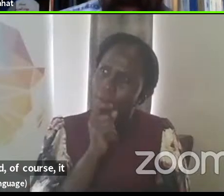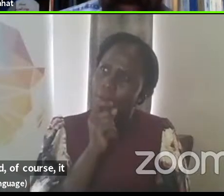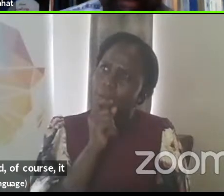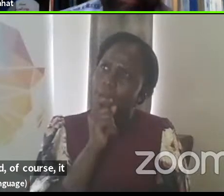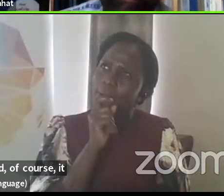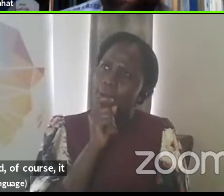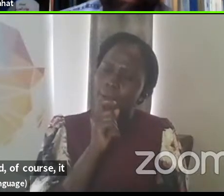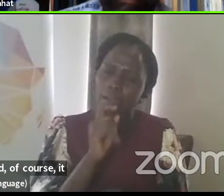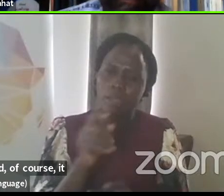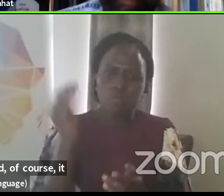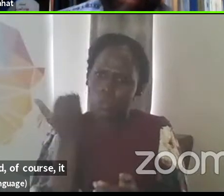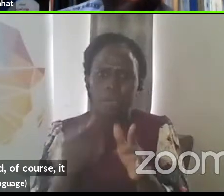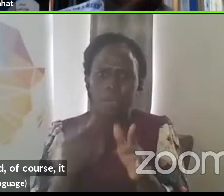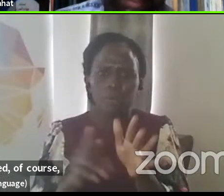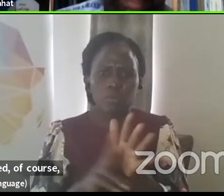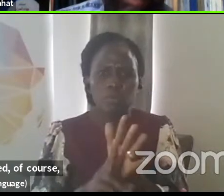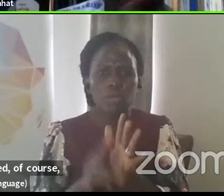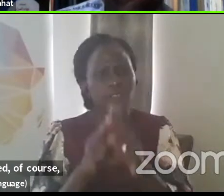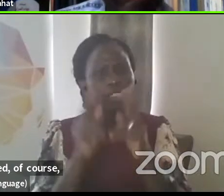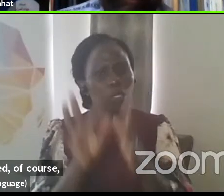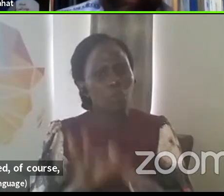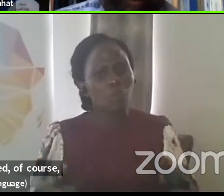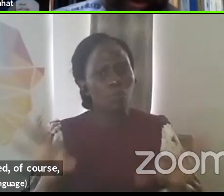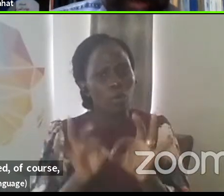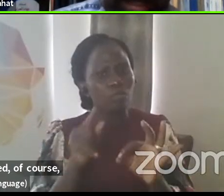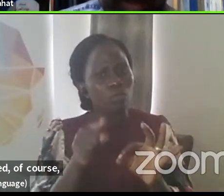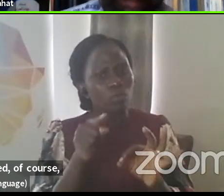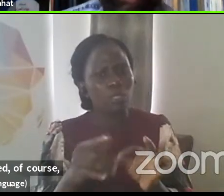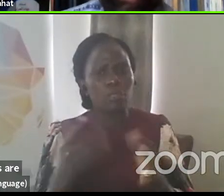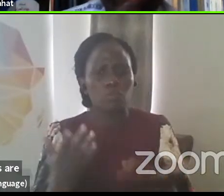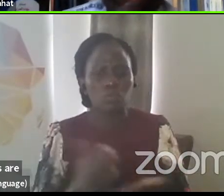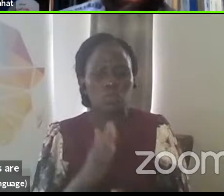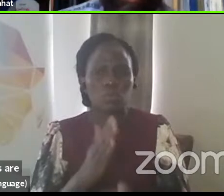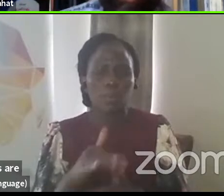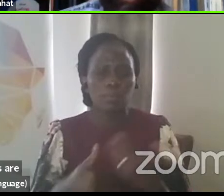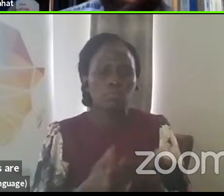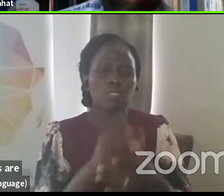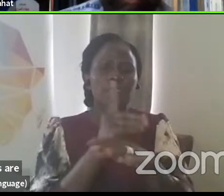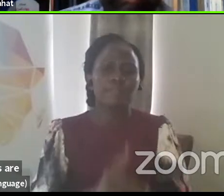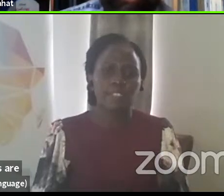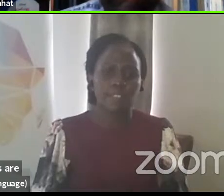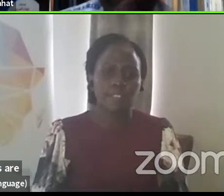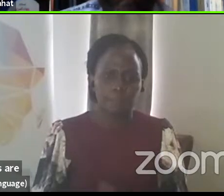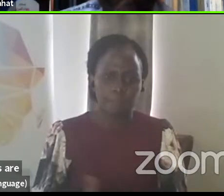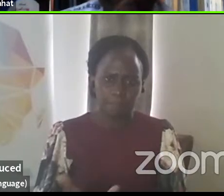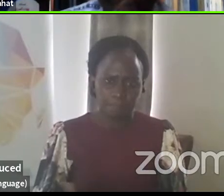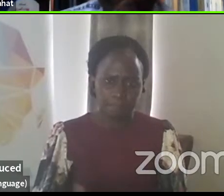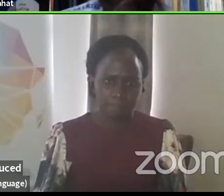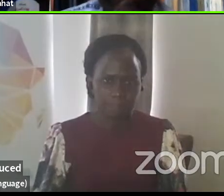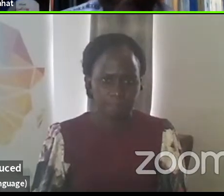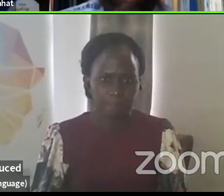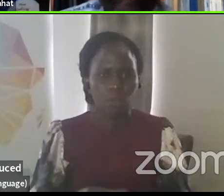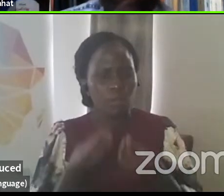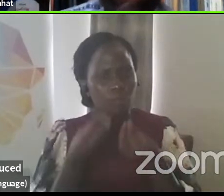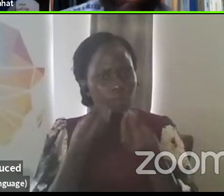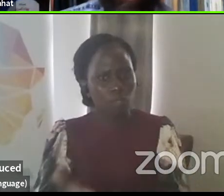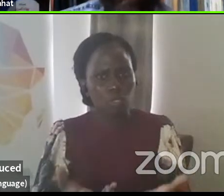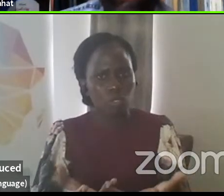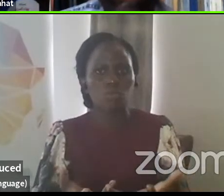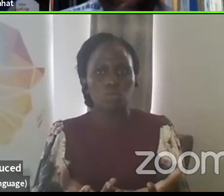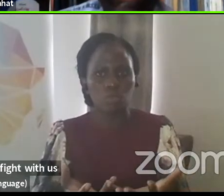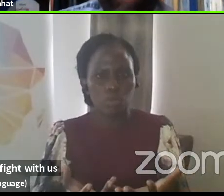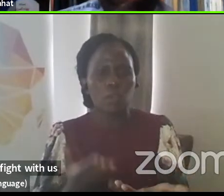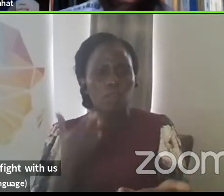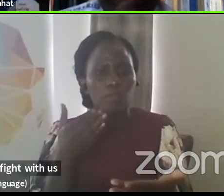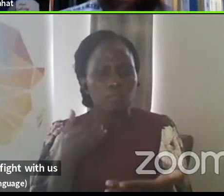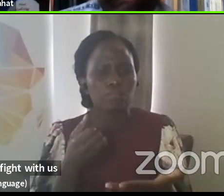very important to as a tool of human rights defenders that could use to fight with the